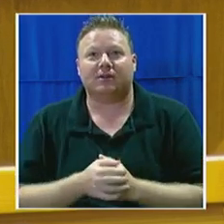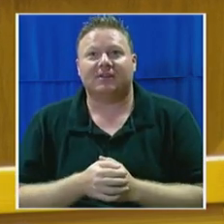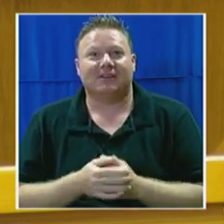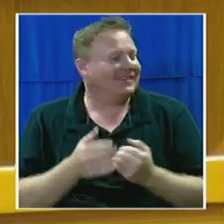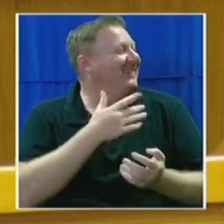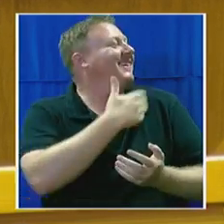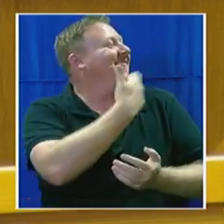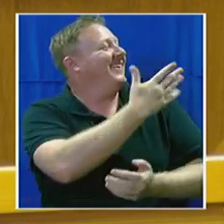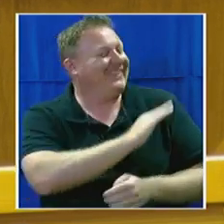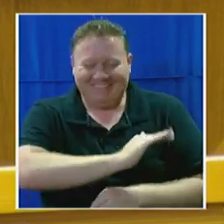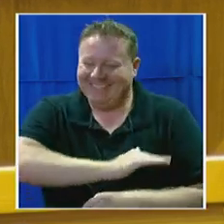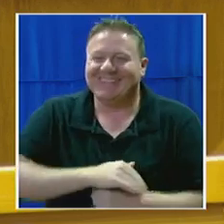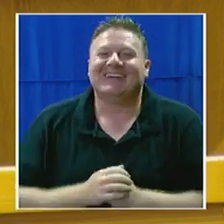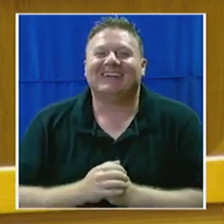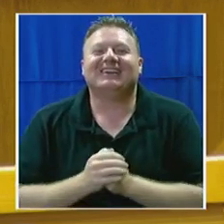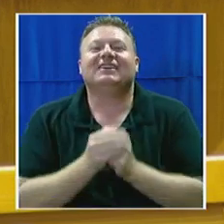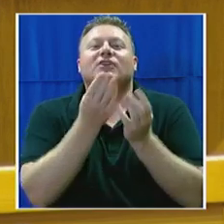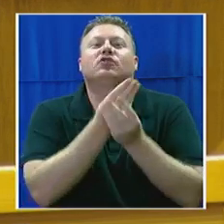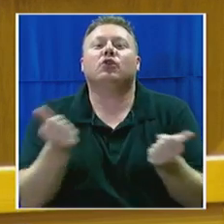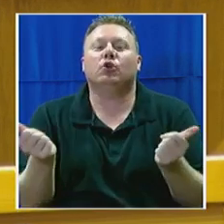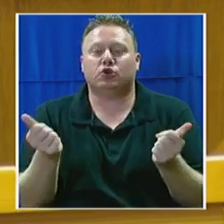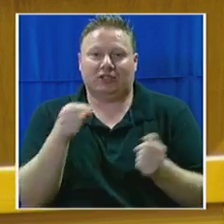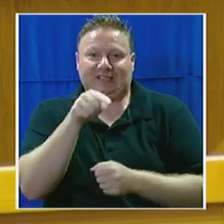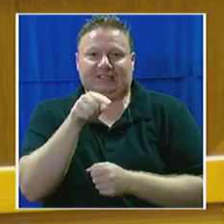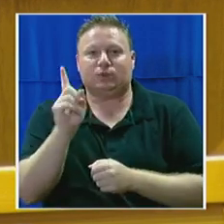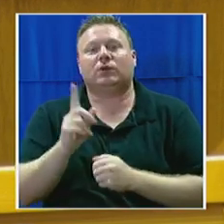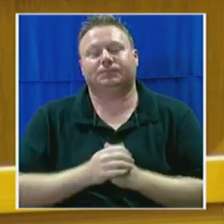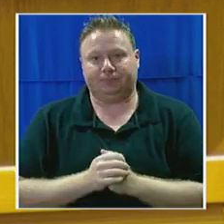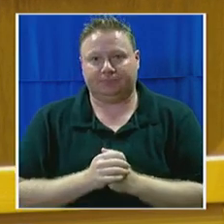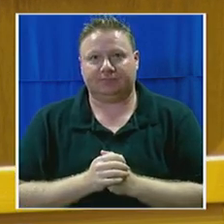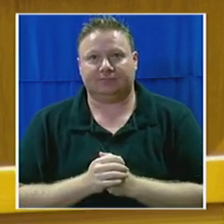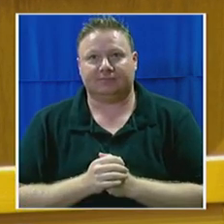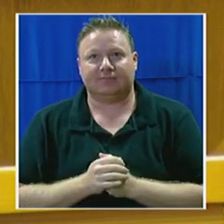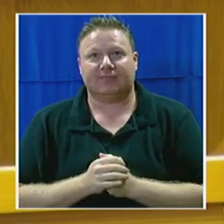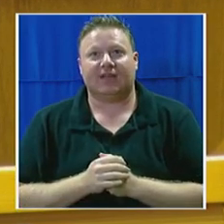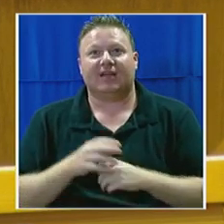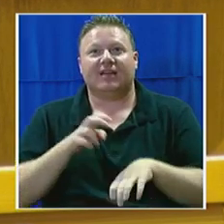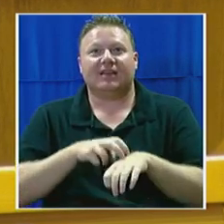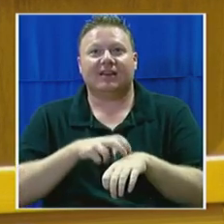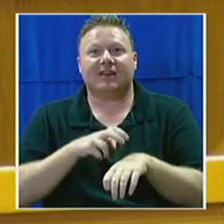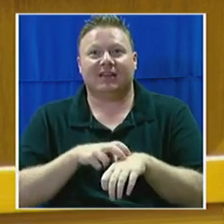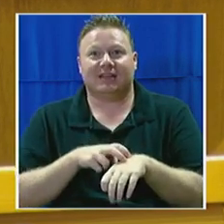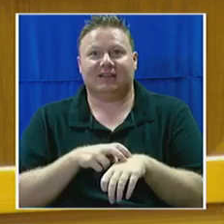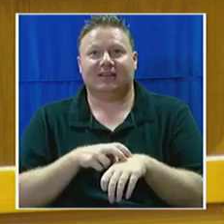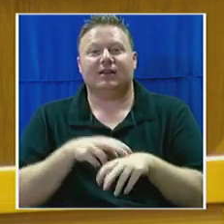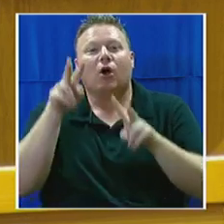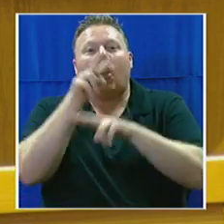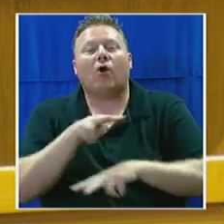Thank you. The solutions are as follows. There needs to be greater